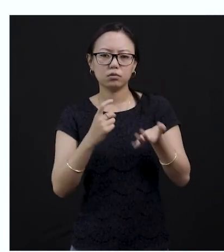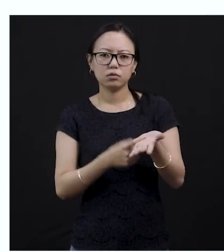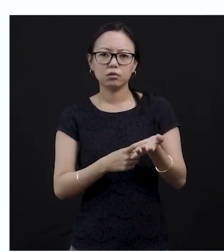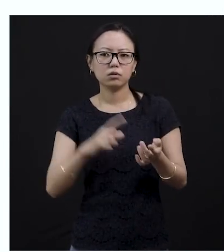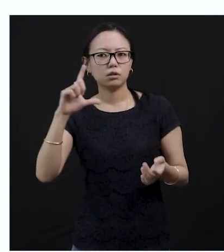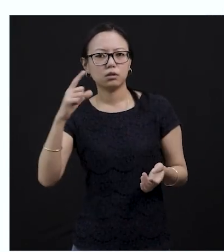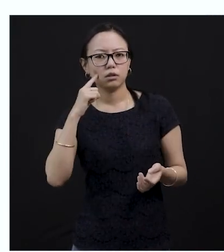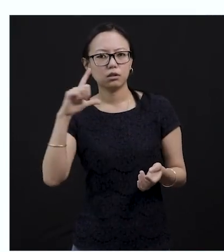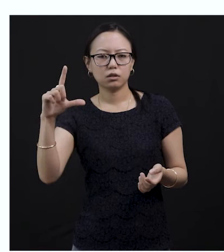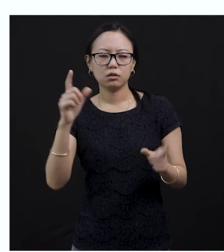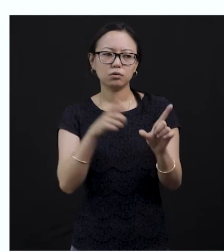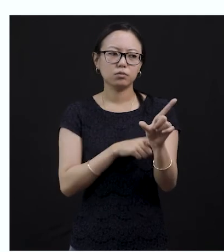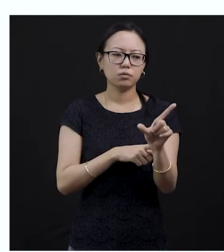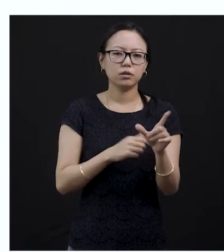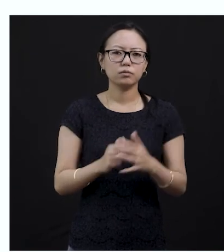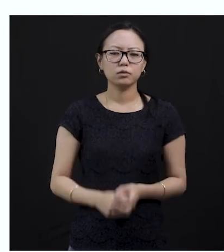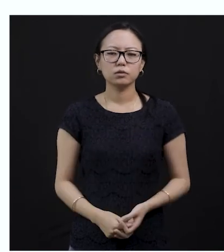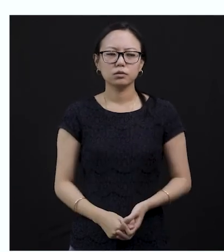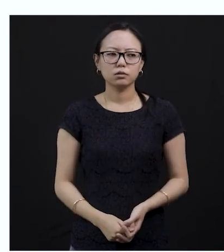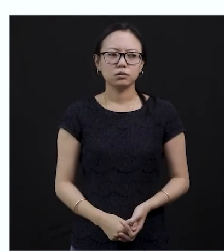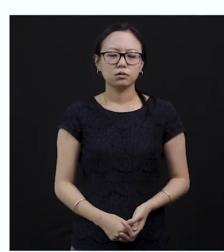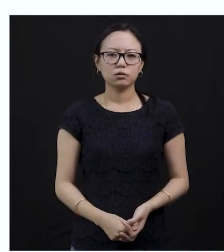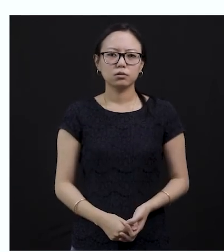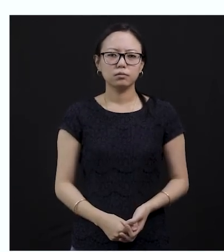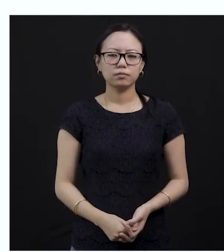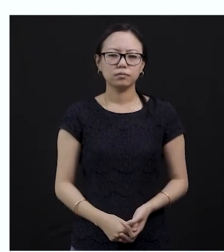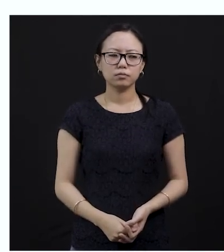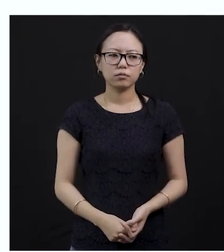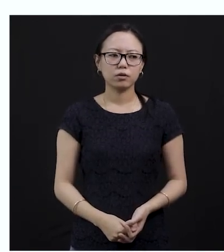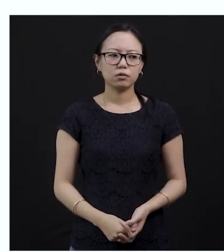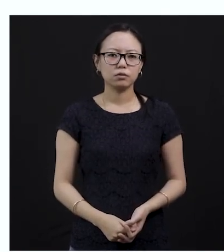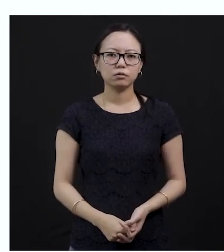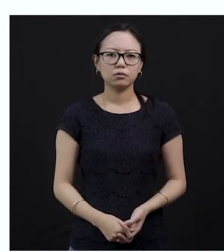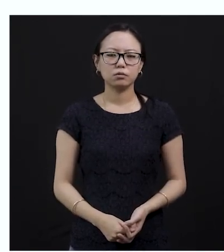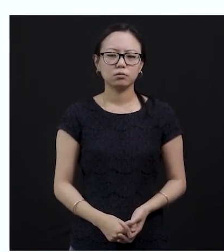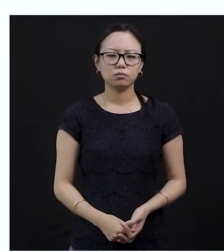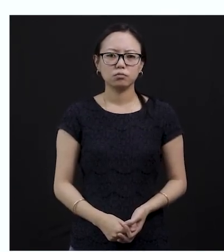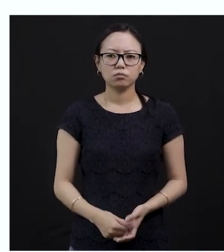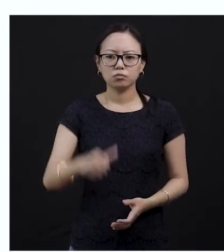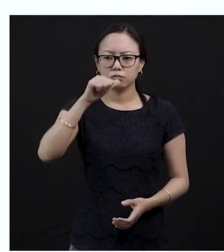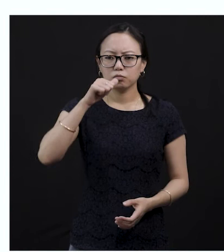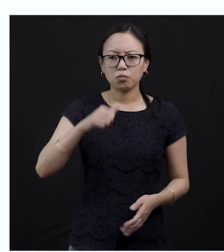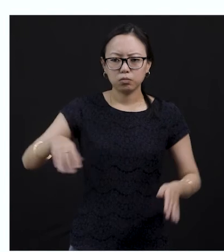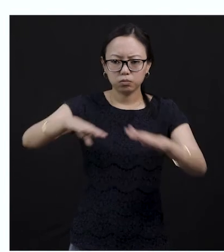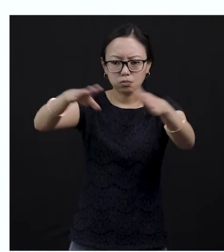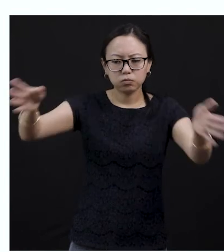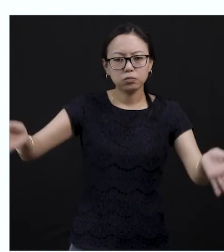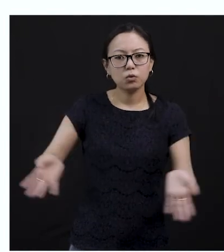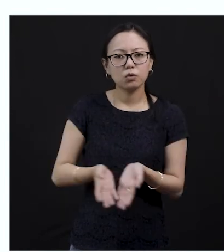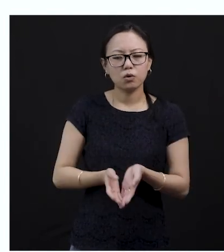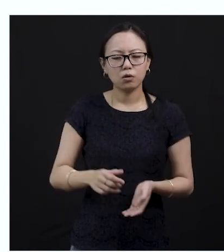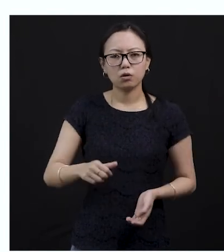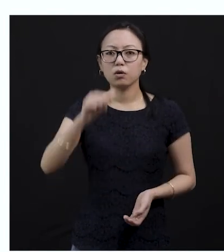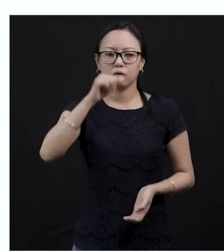see, here, mostly, you know, like in ponds and lakes, that means in a little shallow